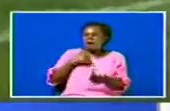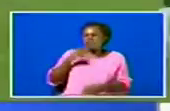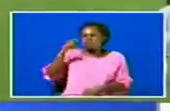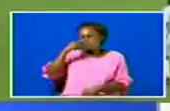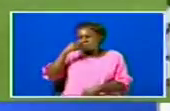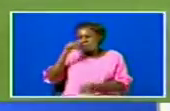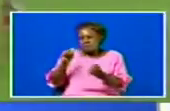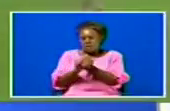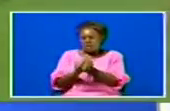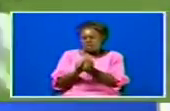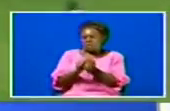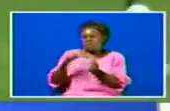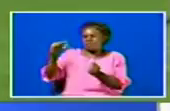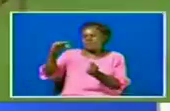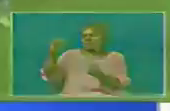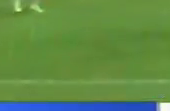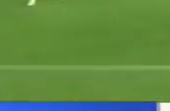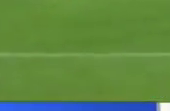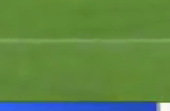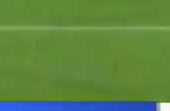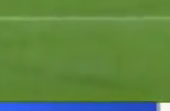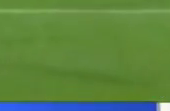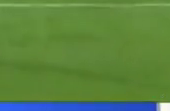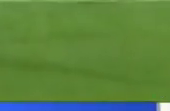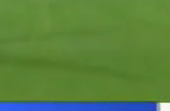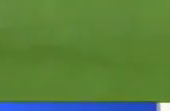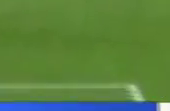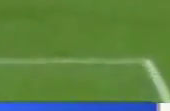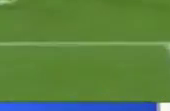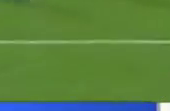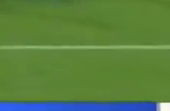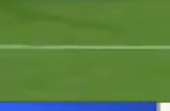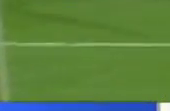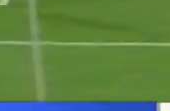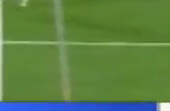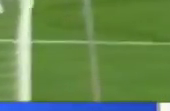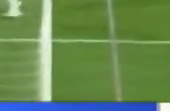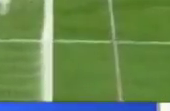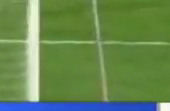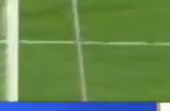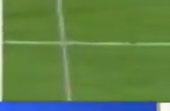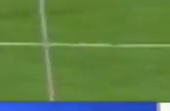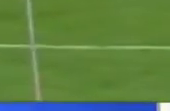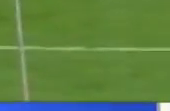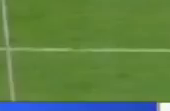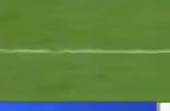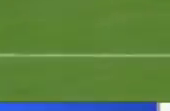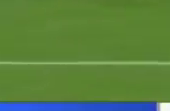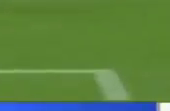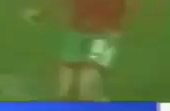to look over on that far post to see if the flag had gone up. It all came from nothing. It's a wonderful